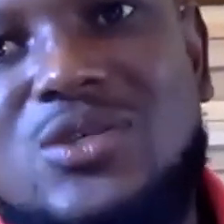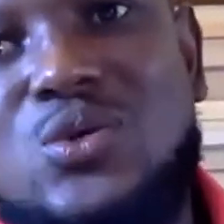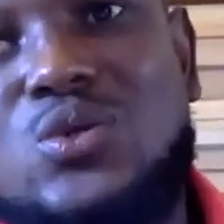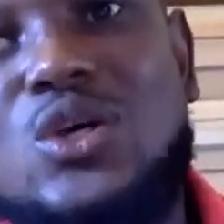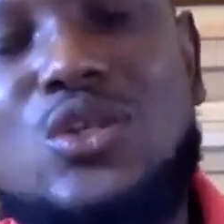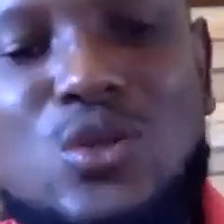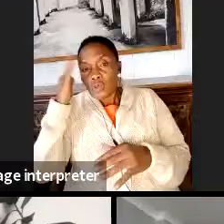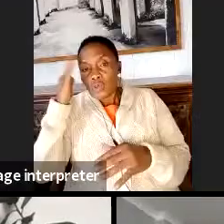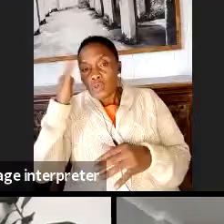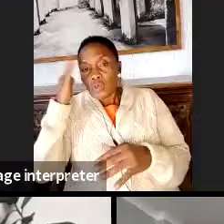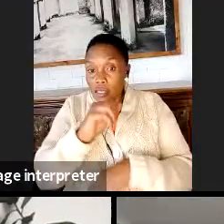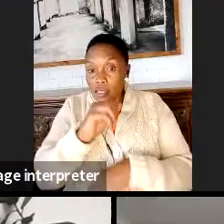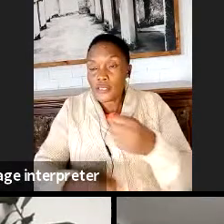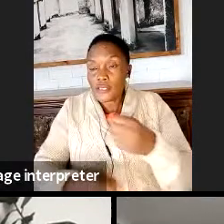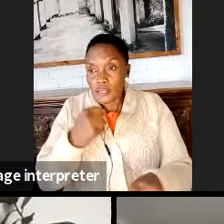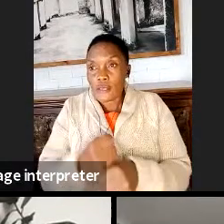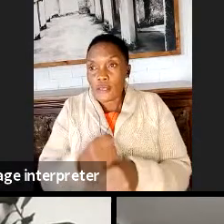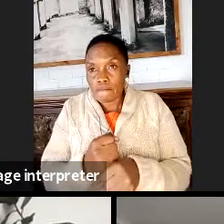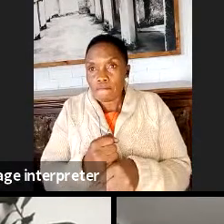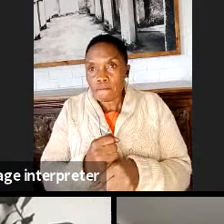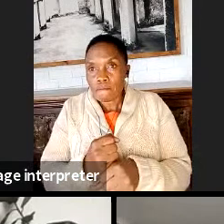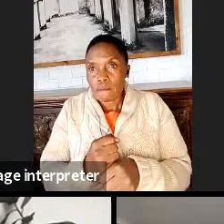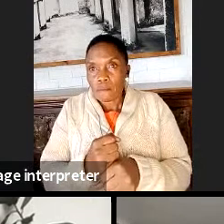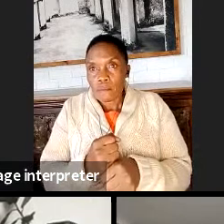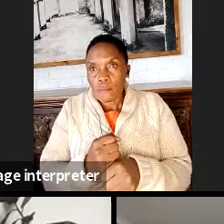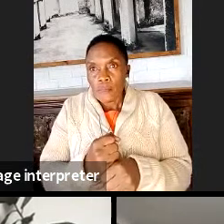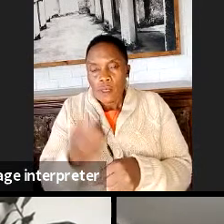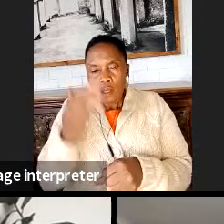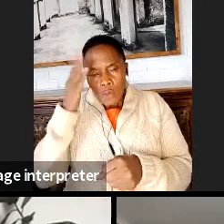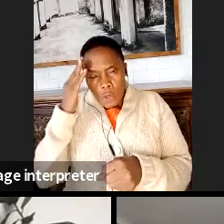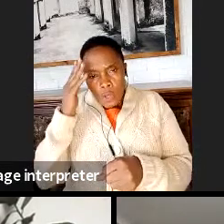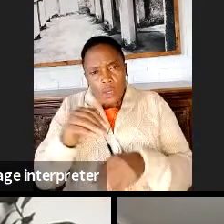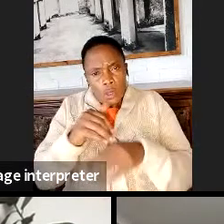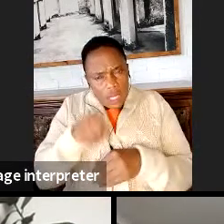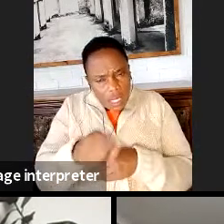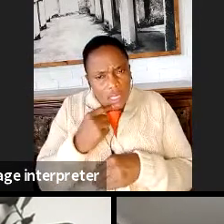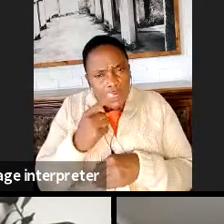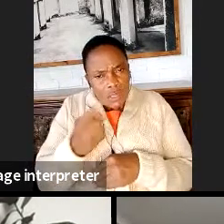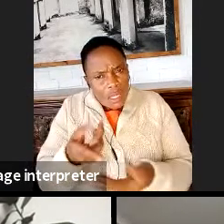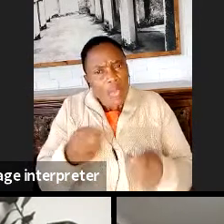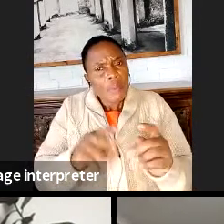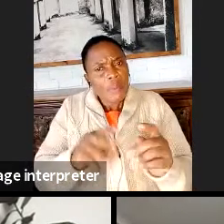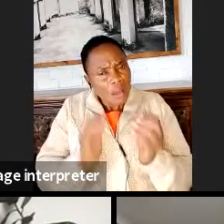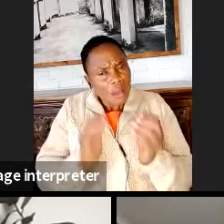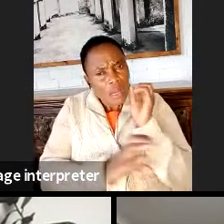to the CSOs to put that into perspective, to say, you said this is not happening in our country. Can we do this? And